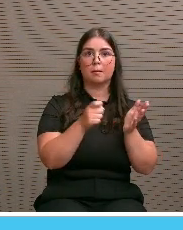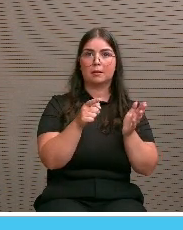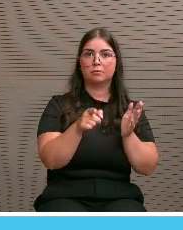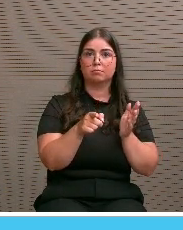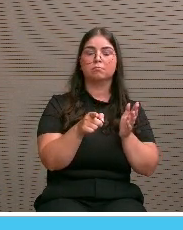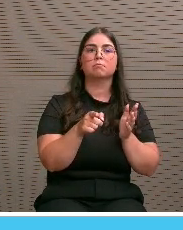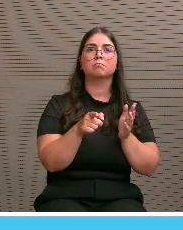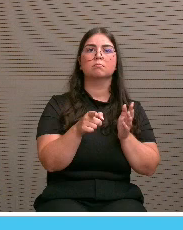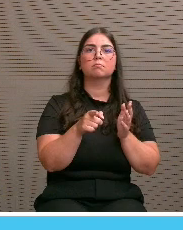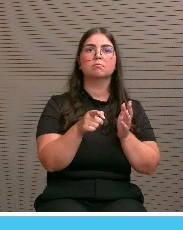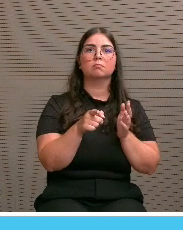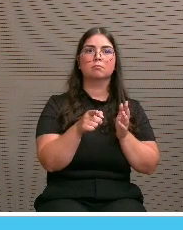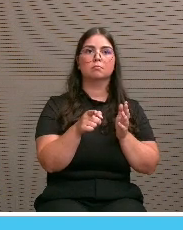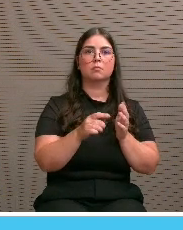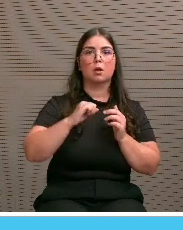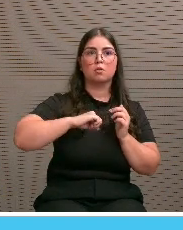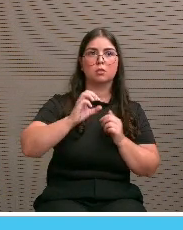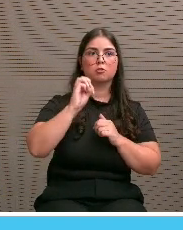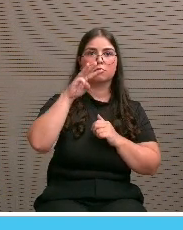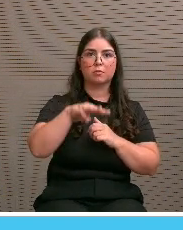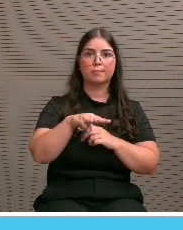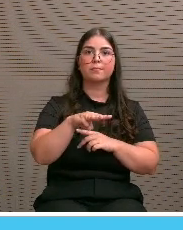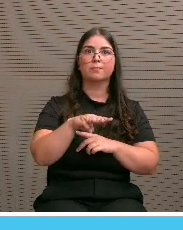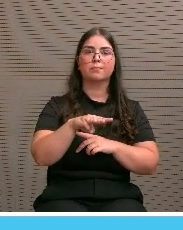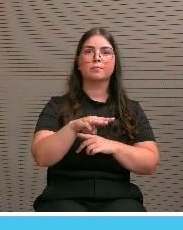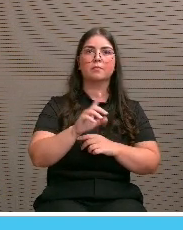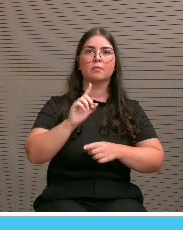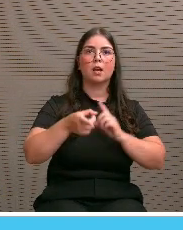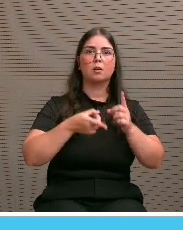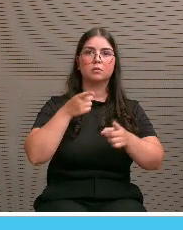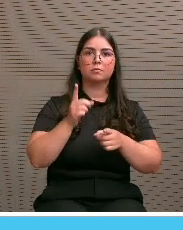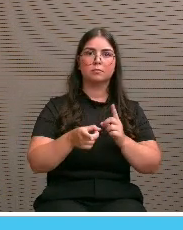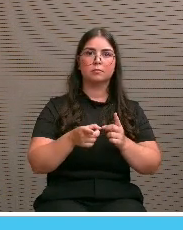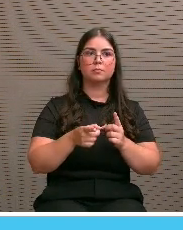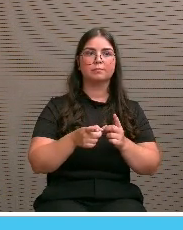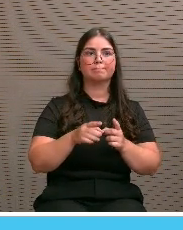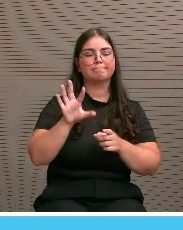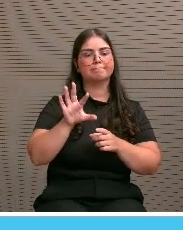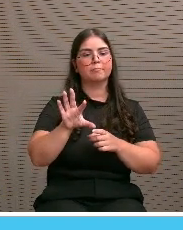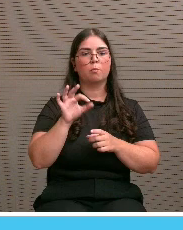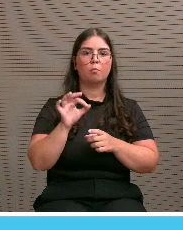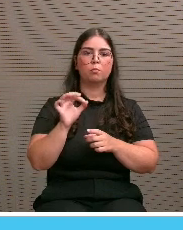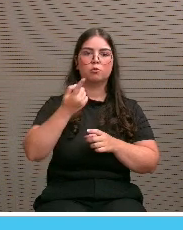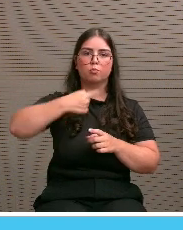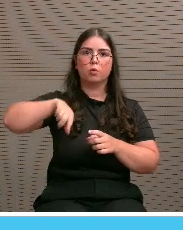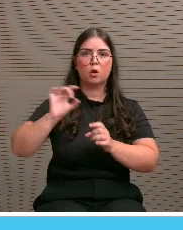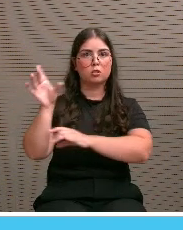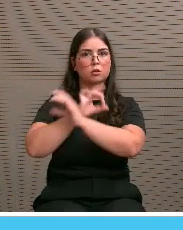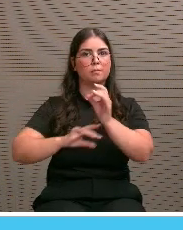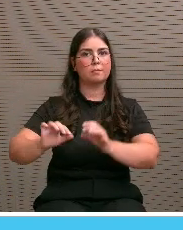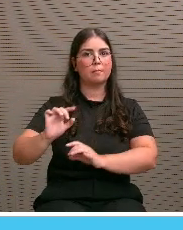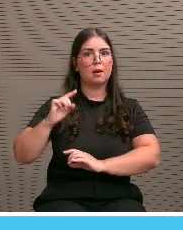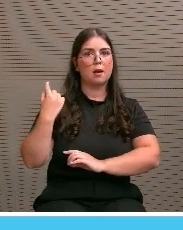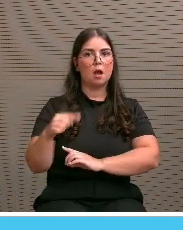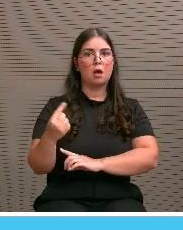world. We have a choice. You know, you don't go to a restaurant and say, oh, can I eat today? You say, well, what will I have? Maybe this